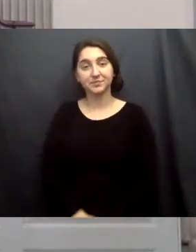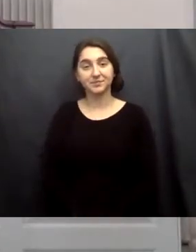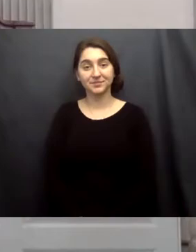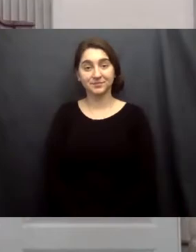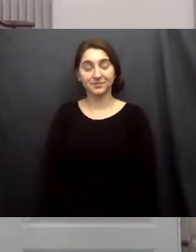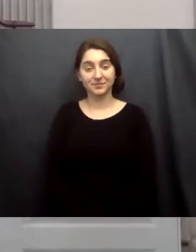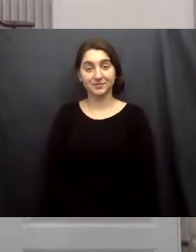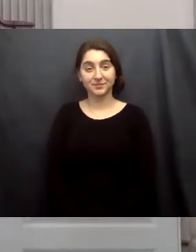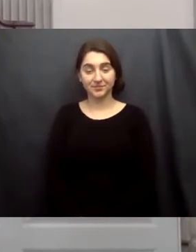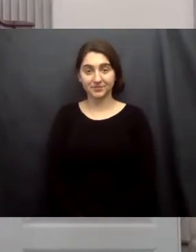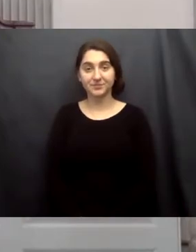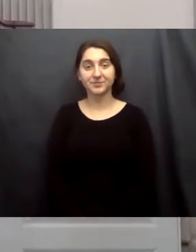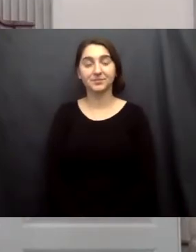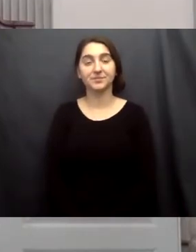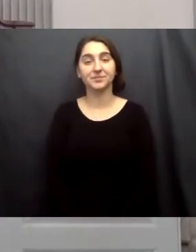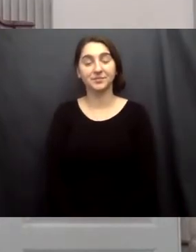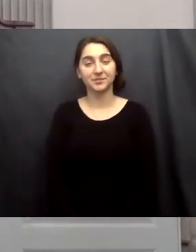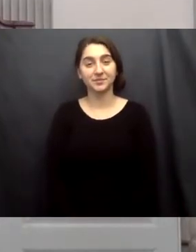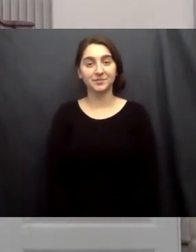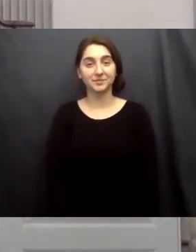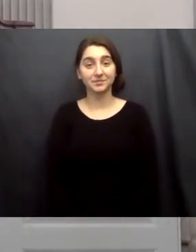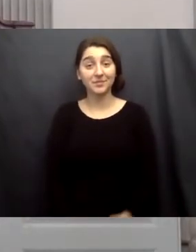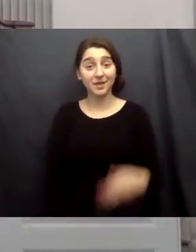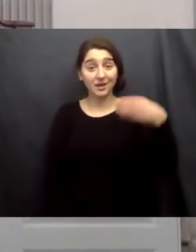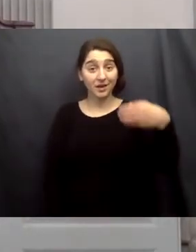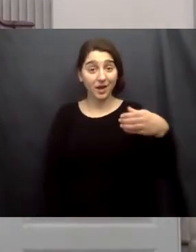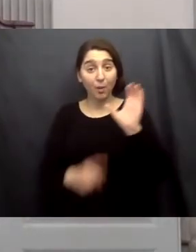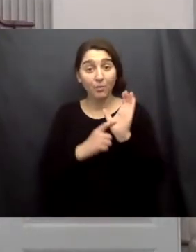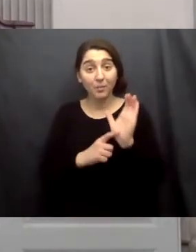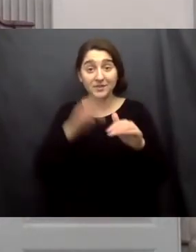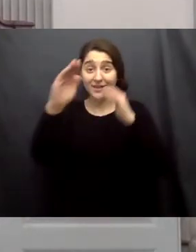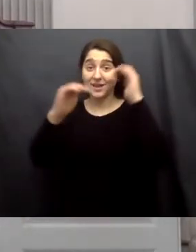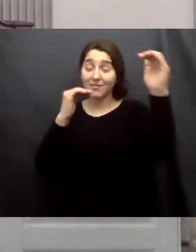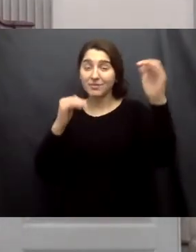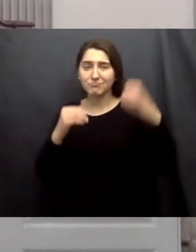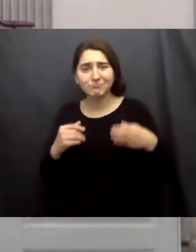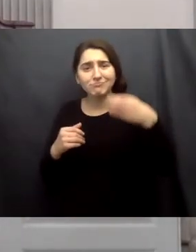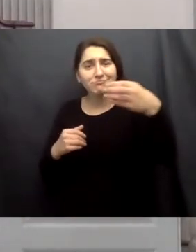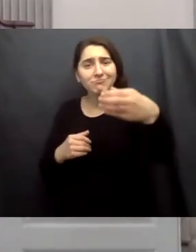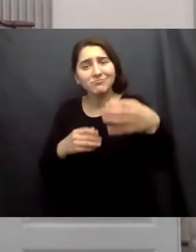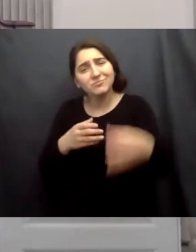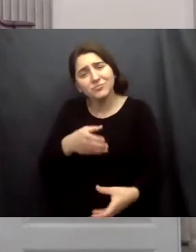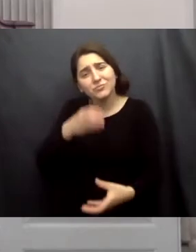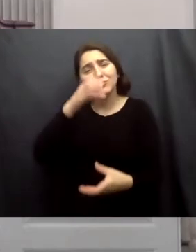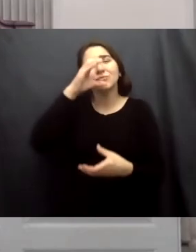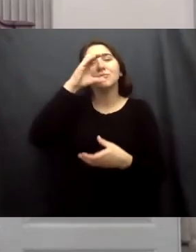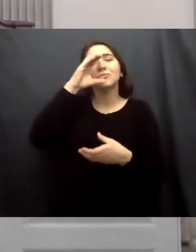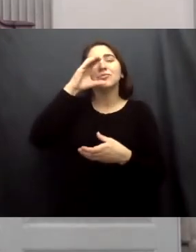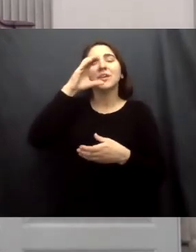me." Take and drink this cup of heaven.